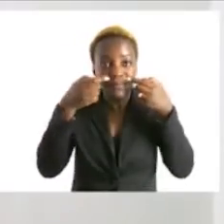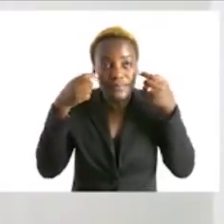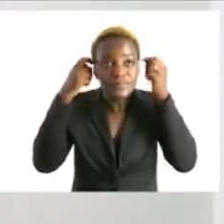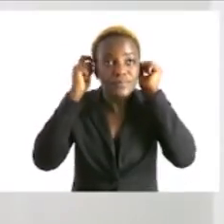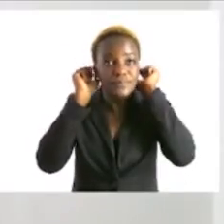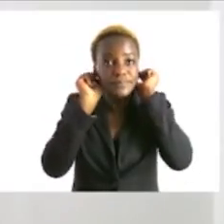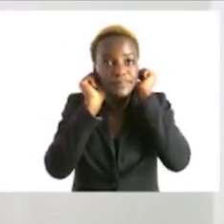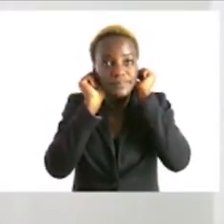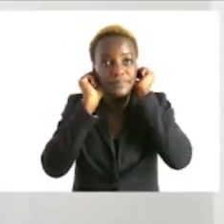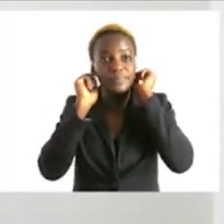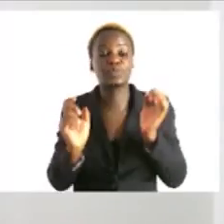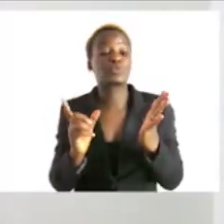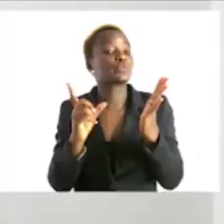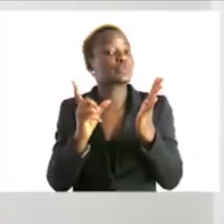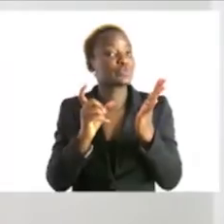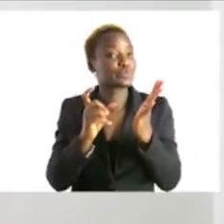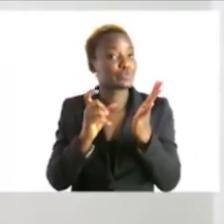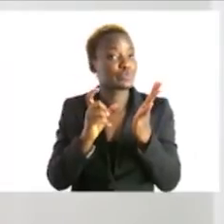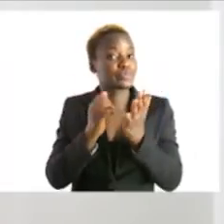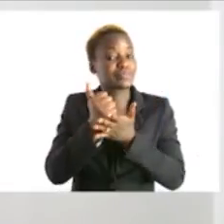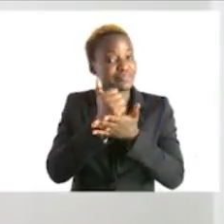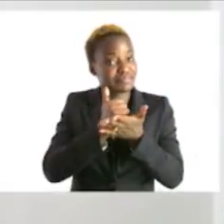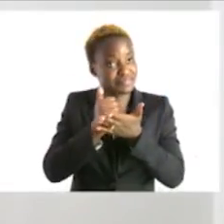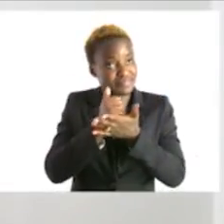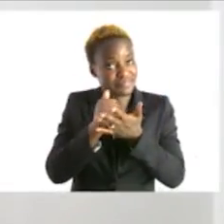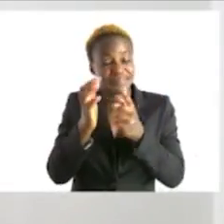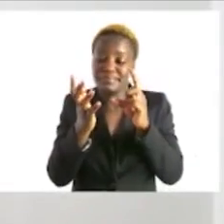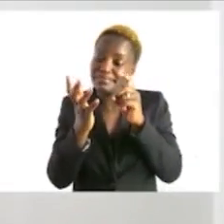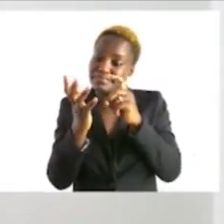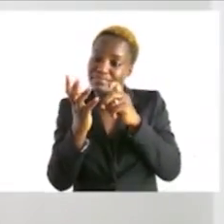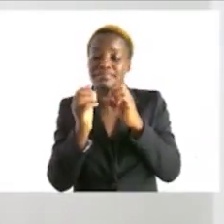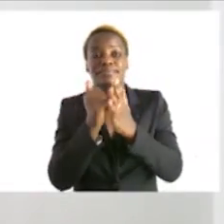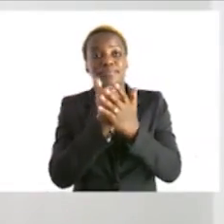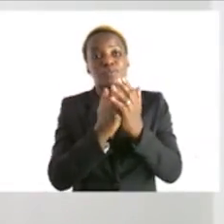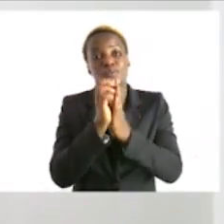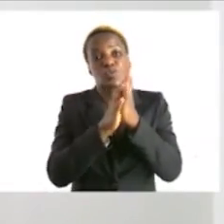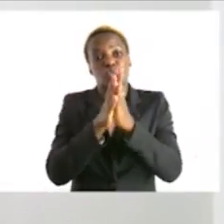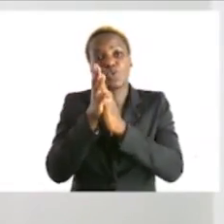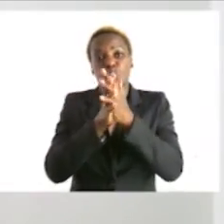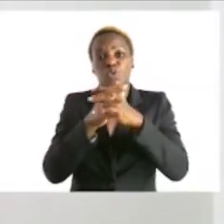take a bottle of hand sanitizer sanitize your hands thoroughly